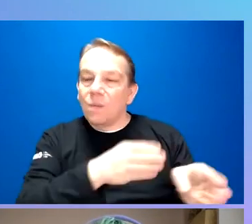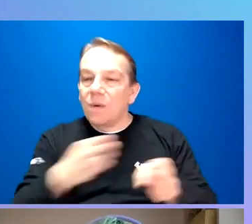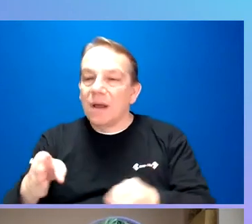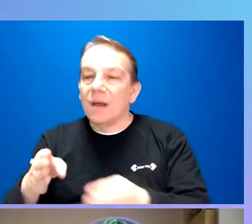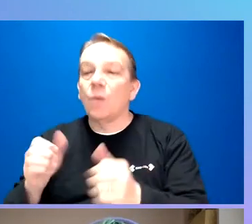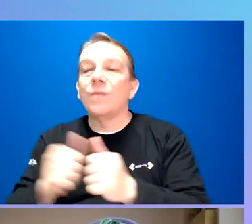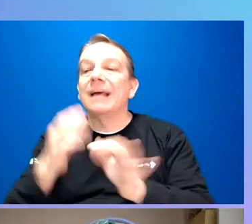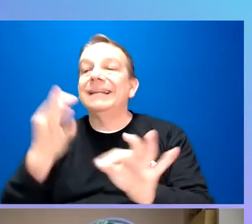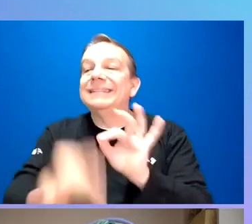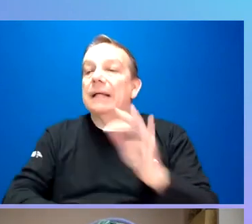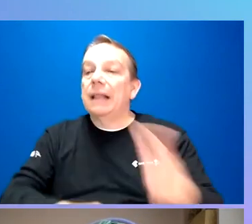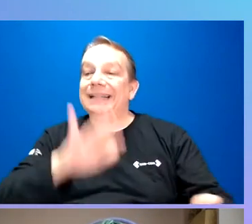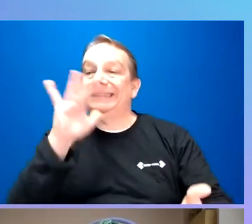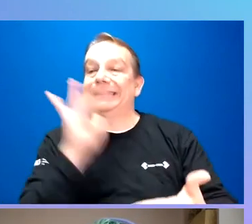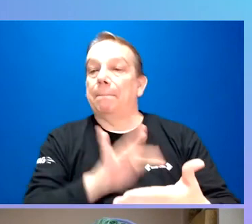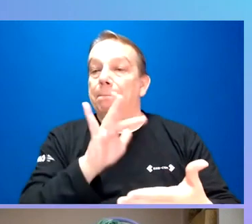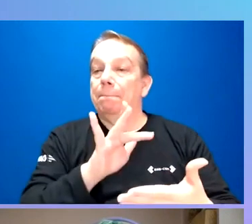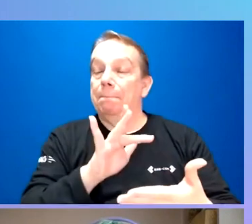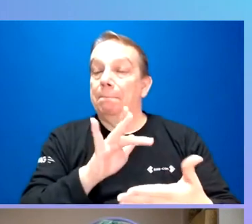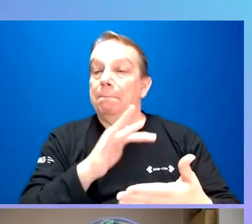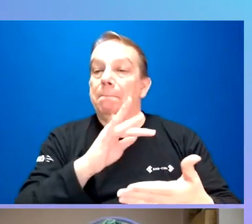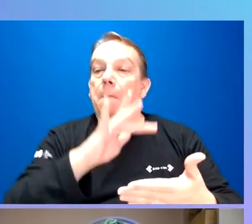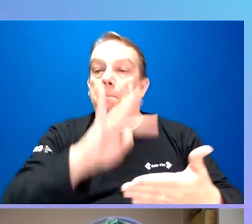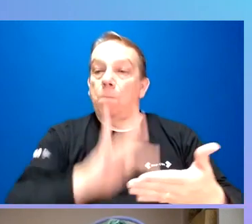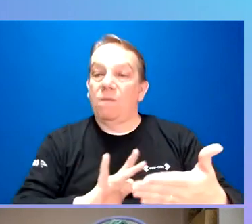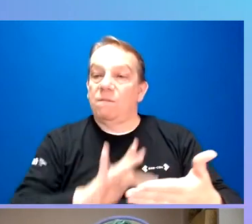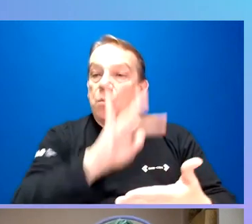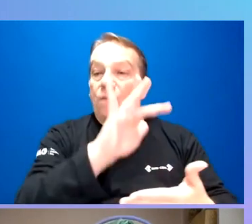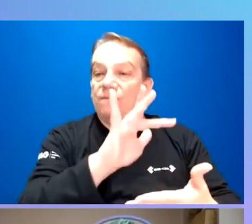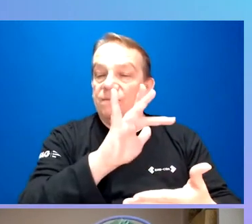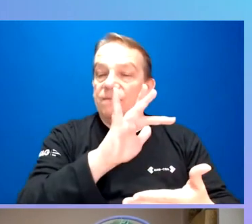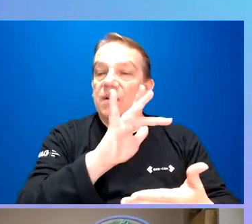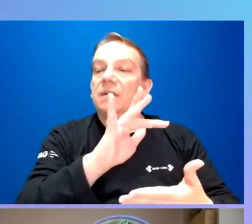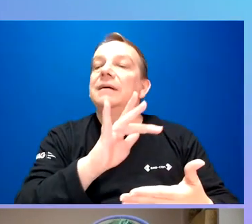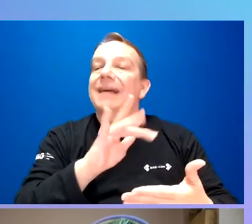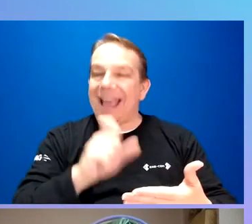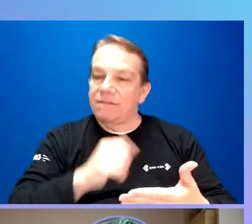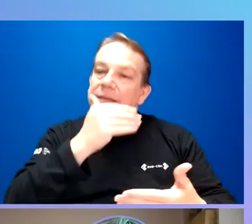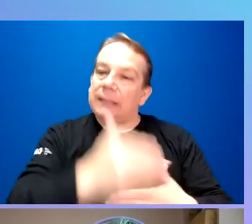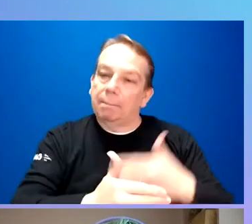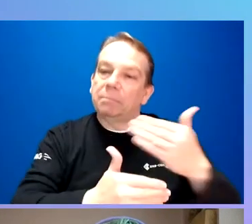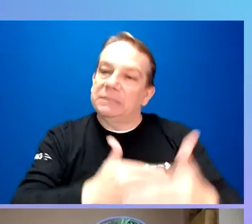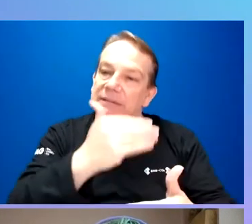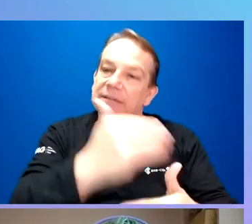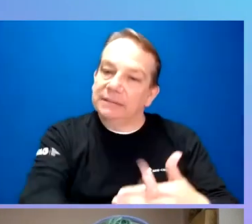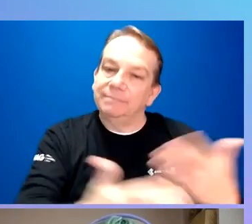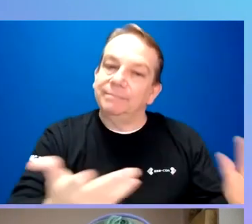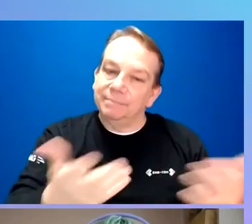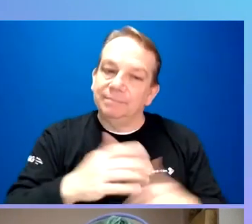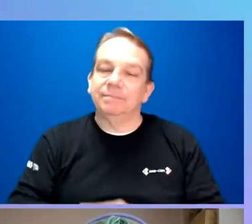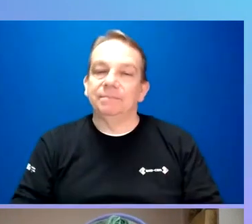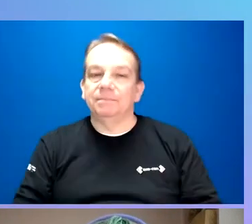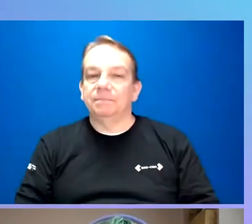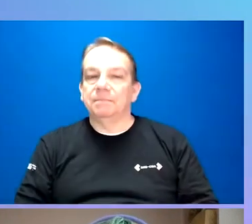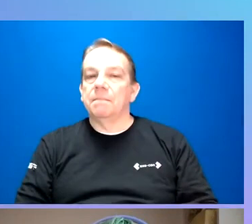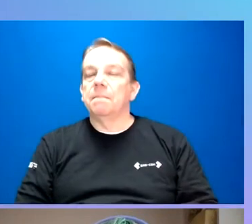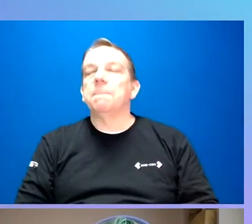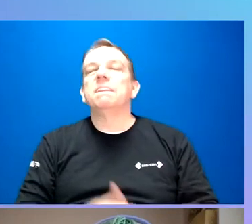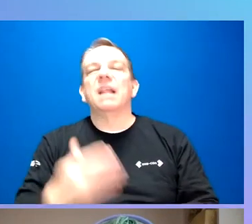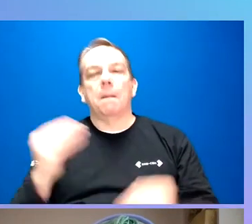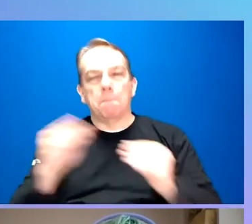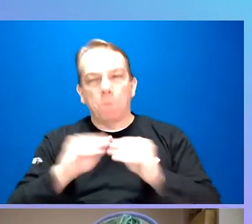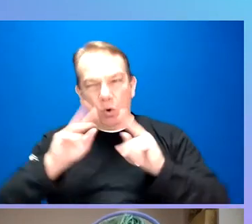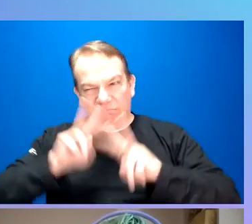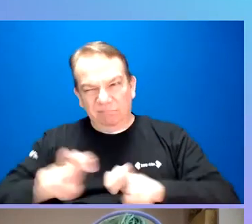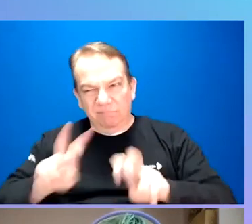single tap, reorder and put the songs into the order that you would like to. So let's dig in a little bit deeper and define